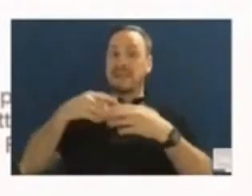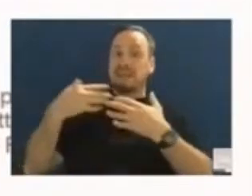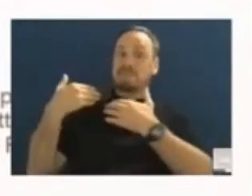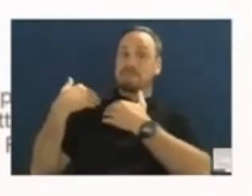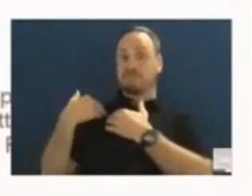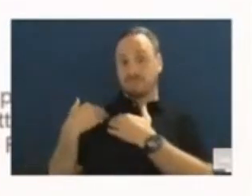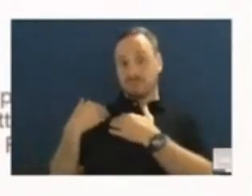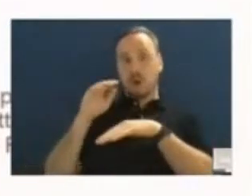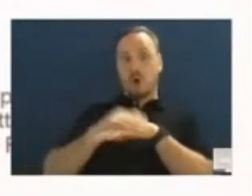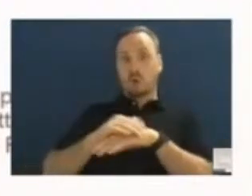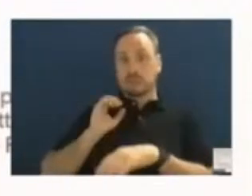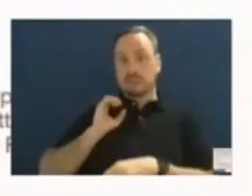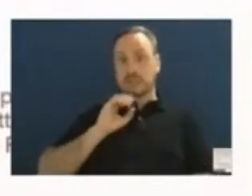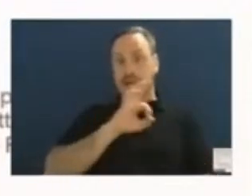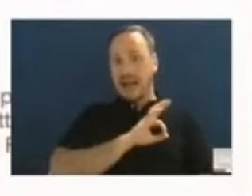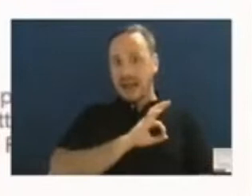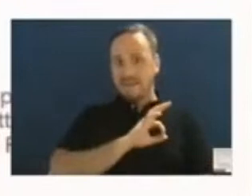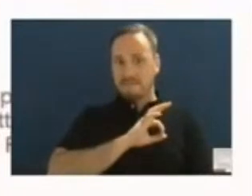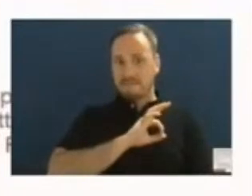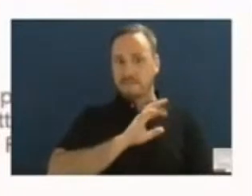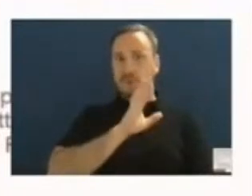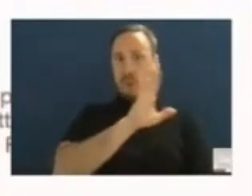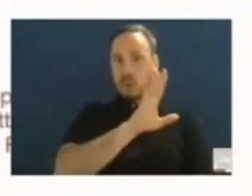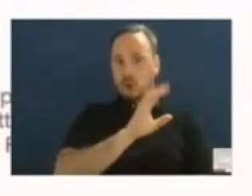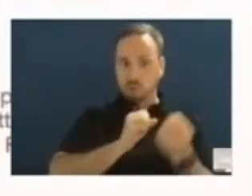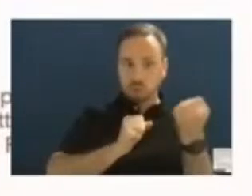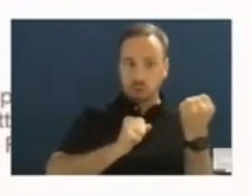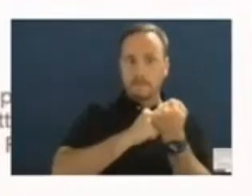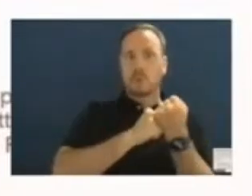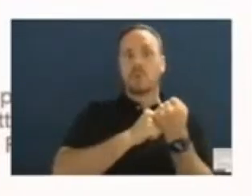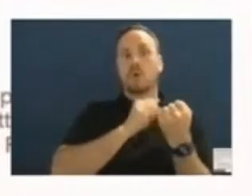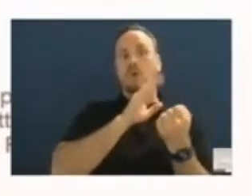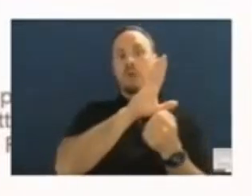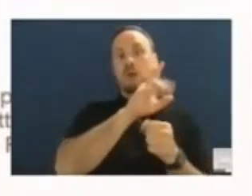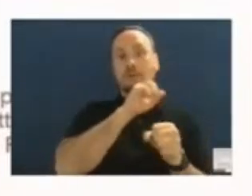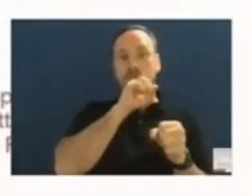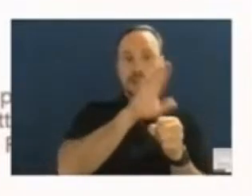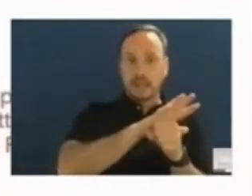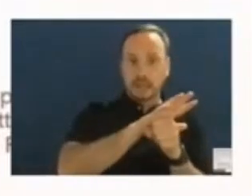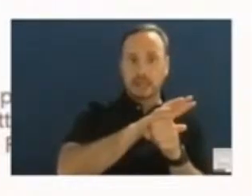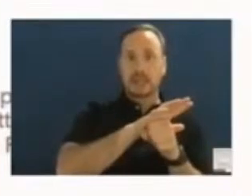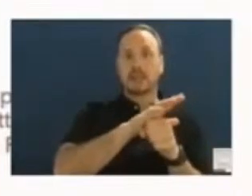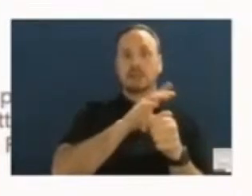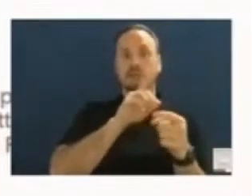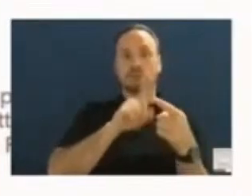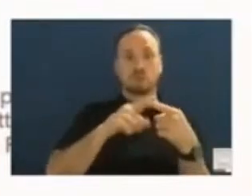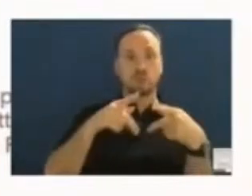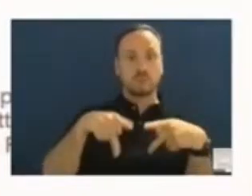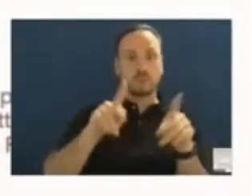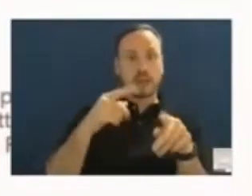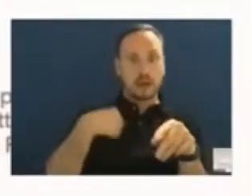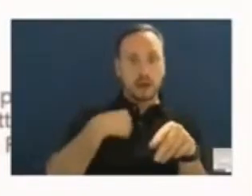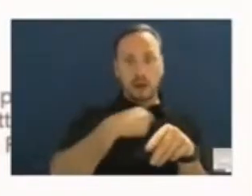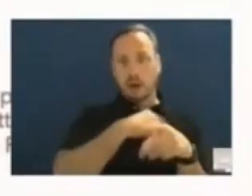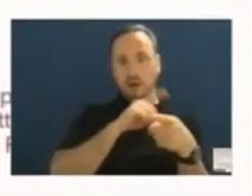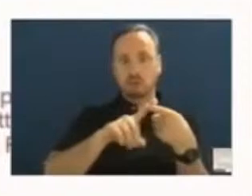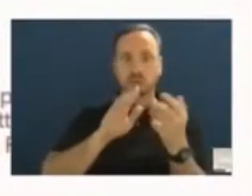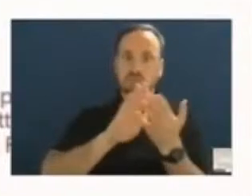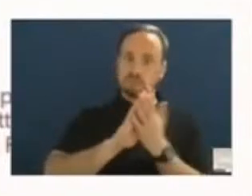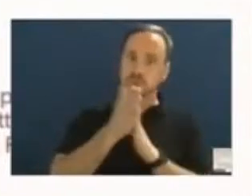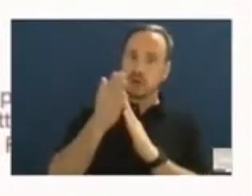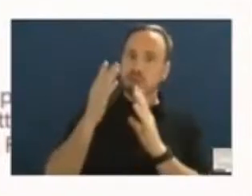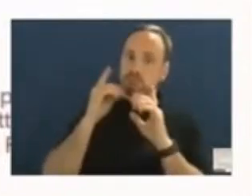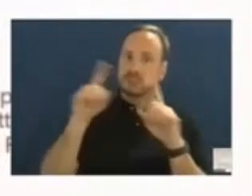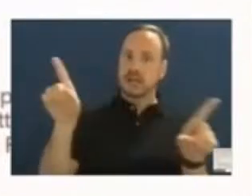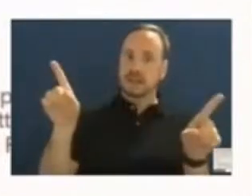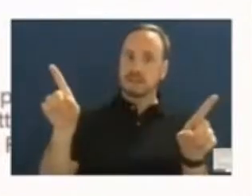staff and their support and their dedication in allowing us to successfully pull off this transition. All